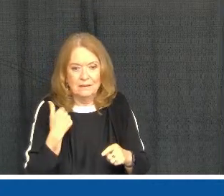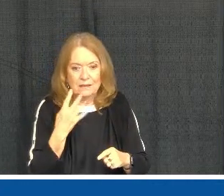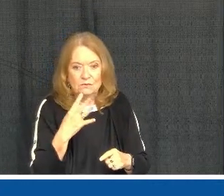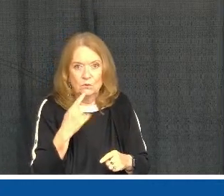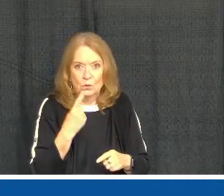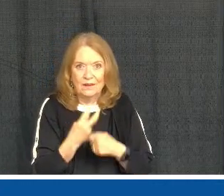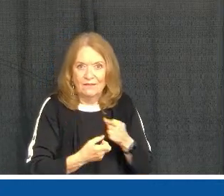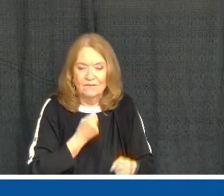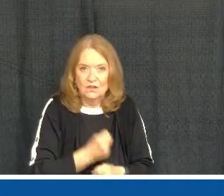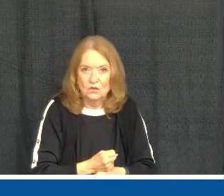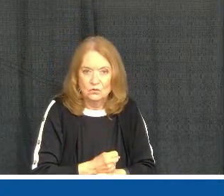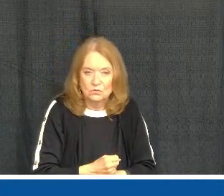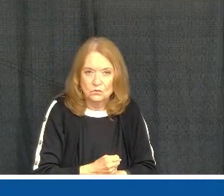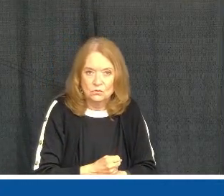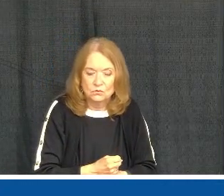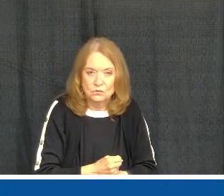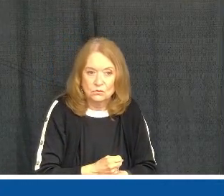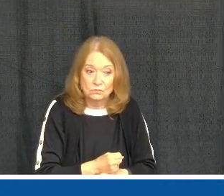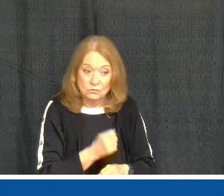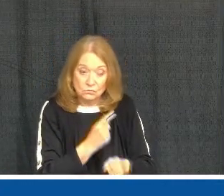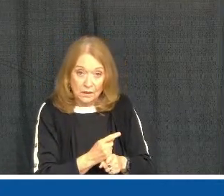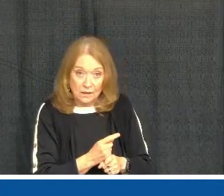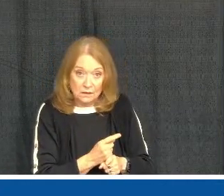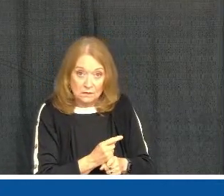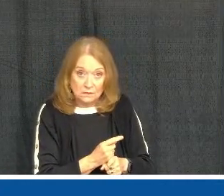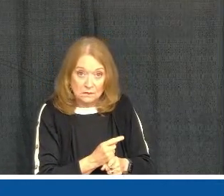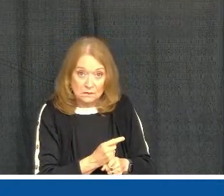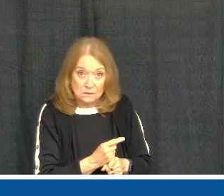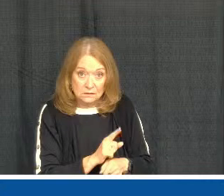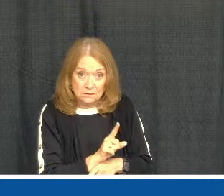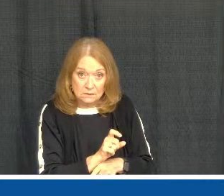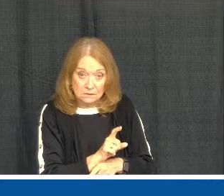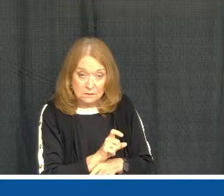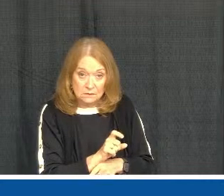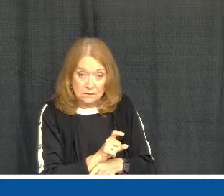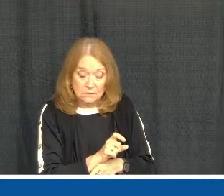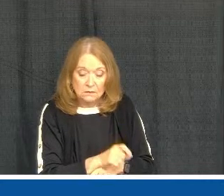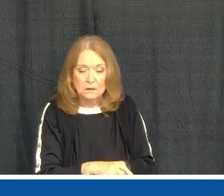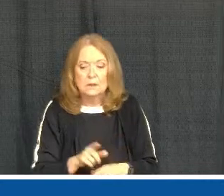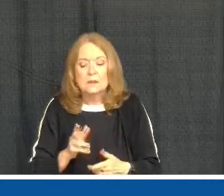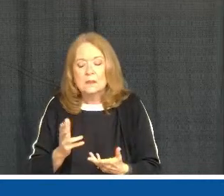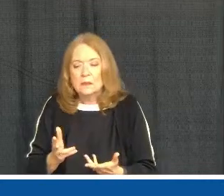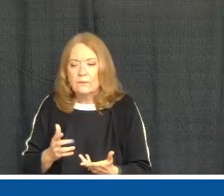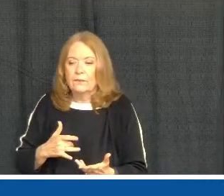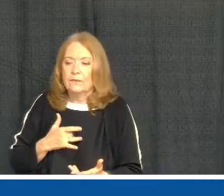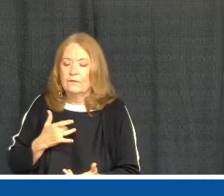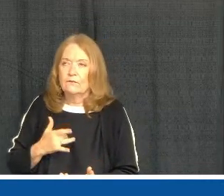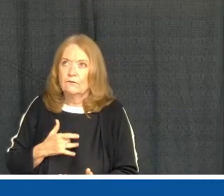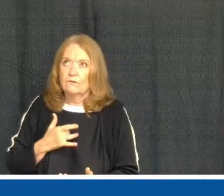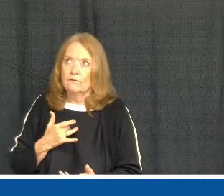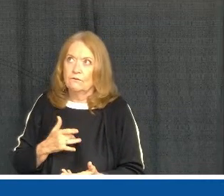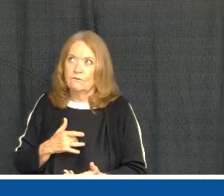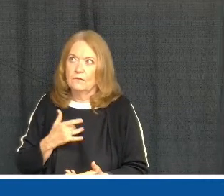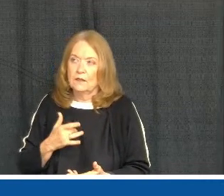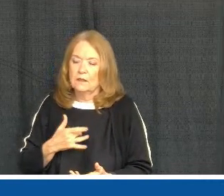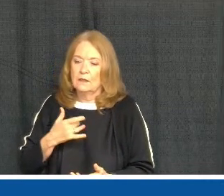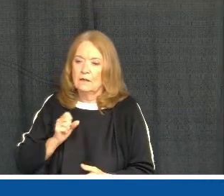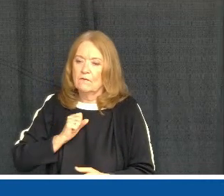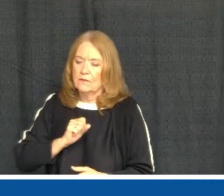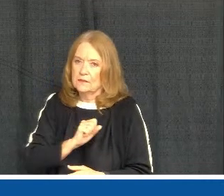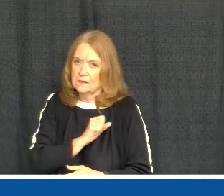years. Is that correct? The feeling of staff is